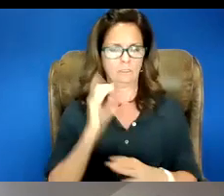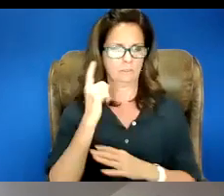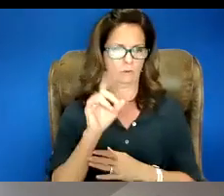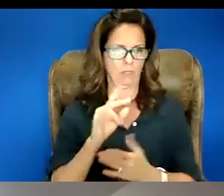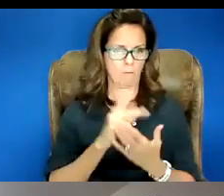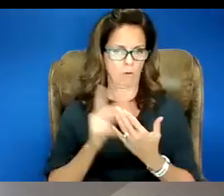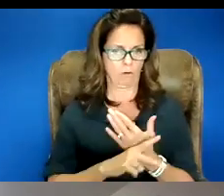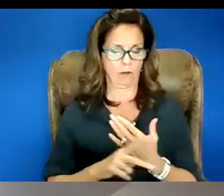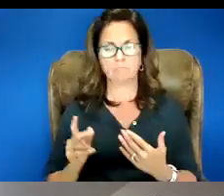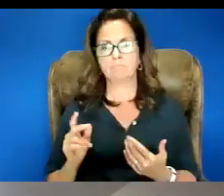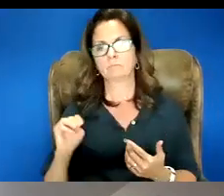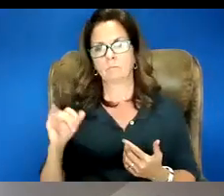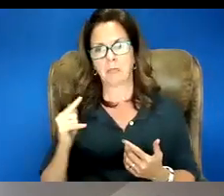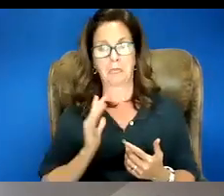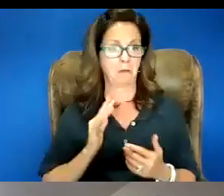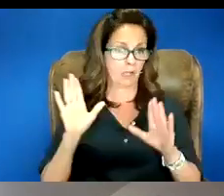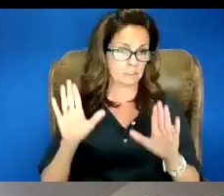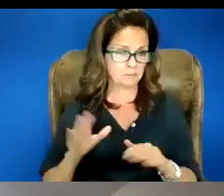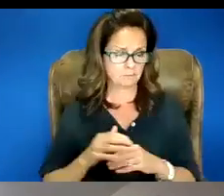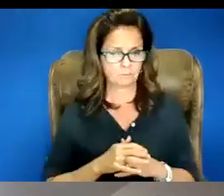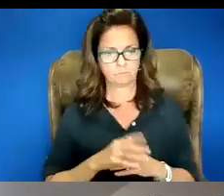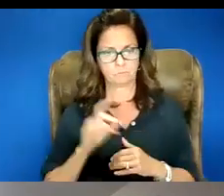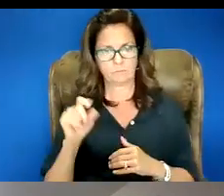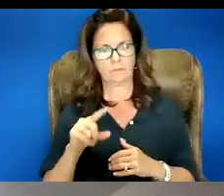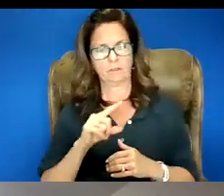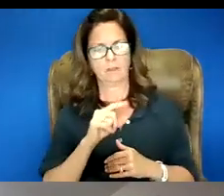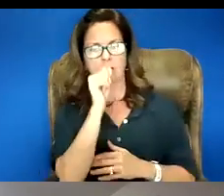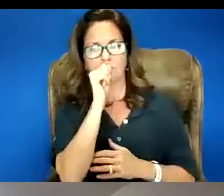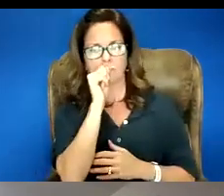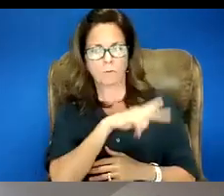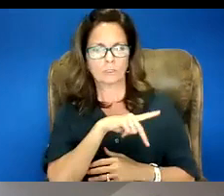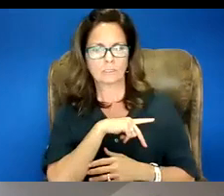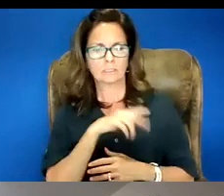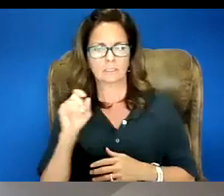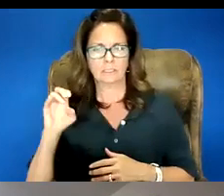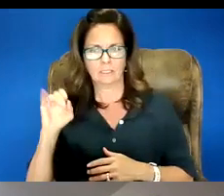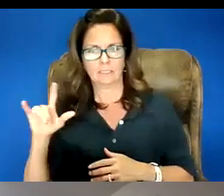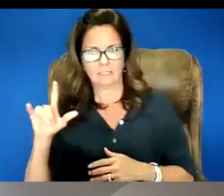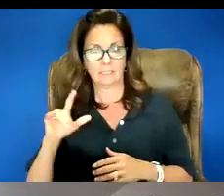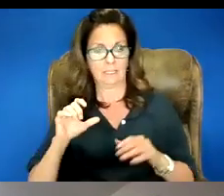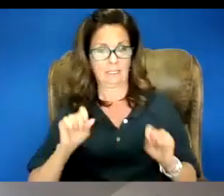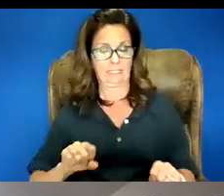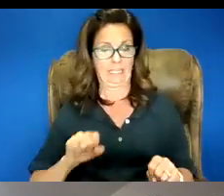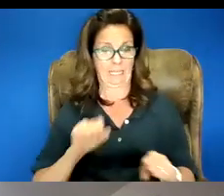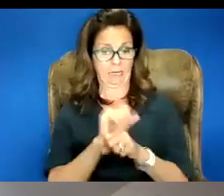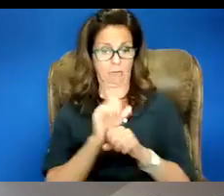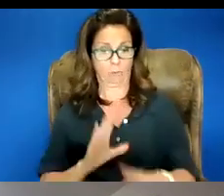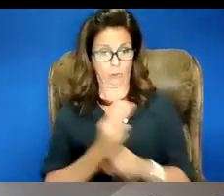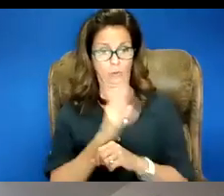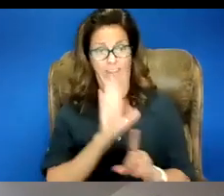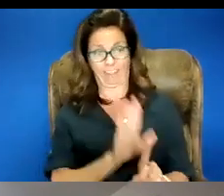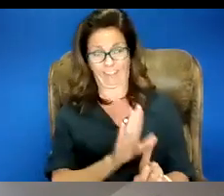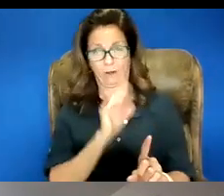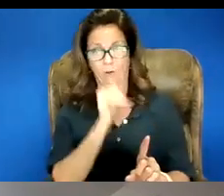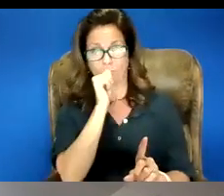Awesome. Question about personal email. Can an employee use their personal email account